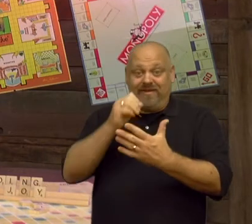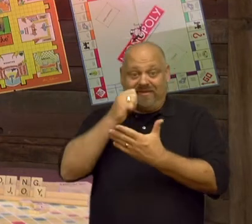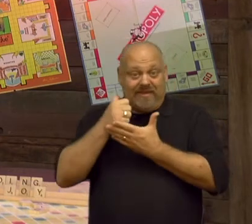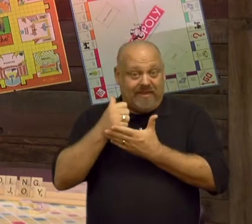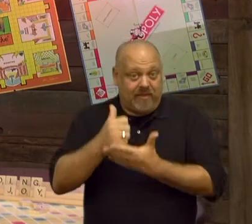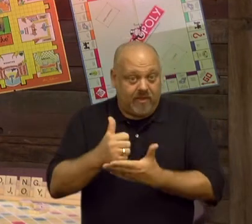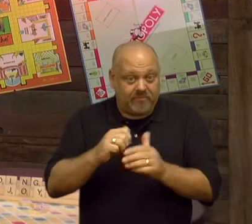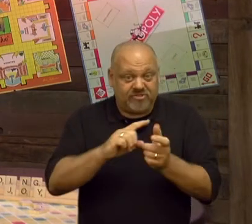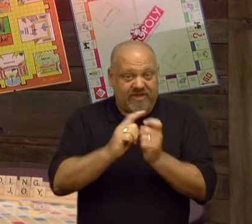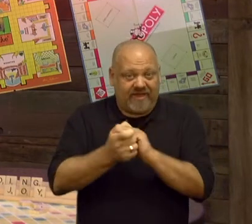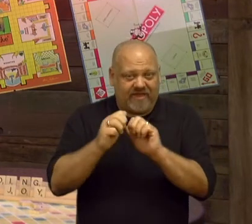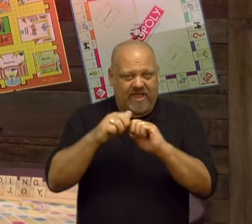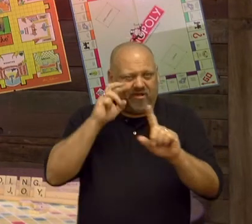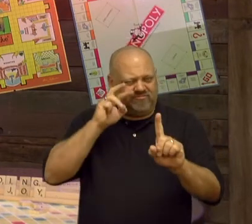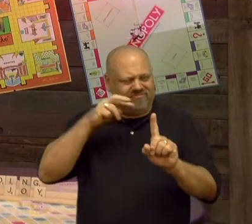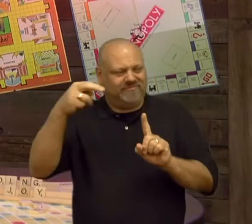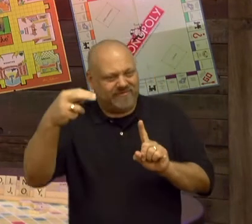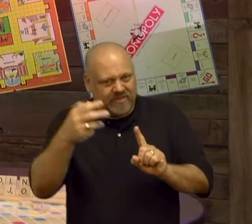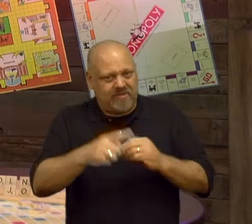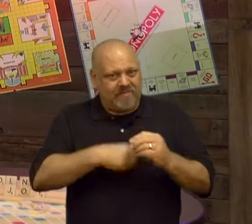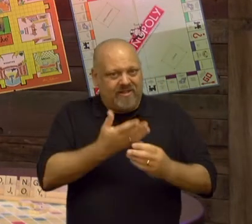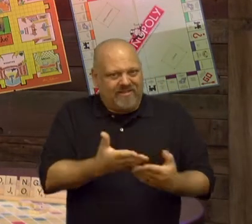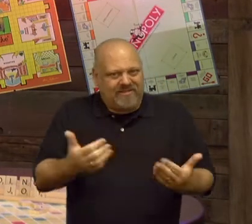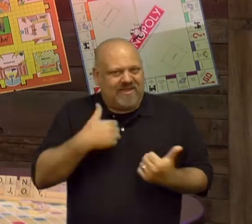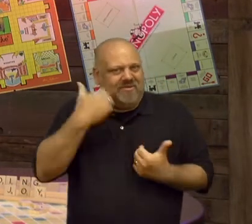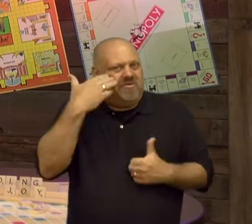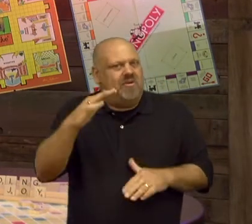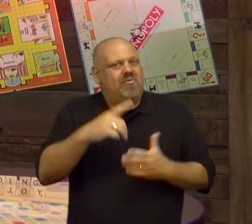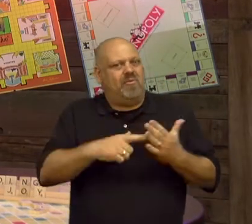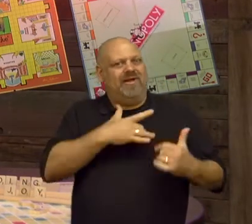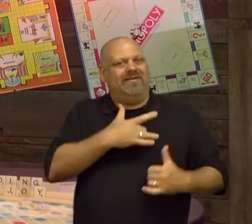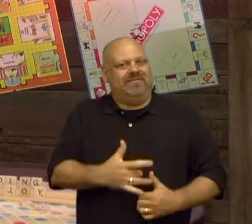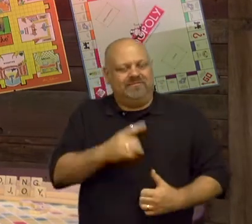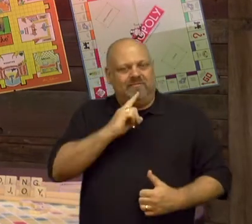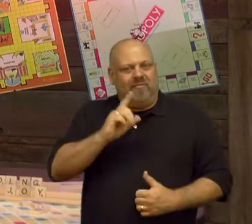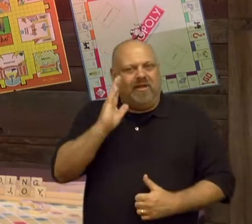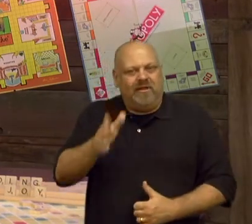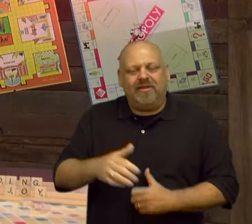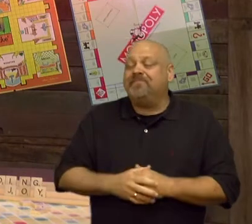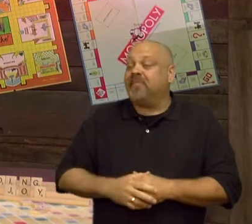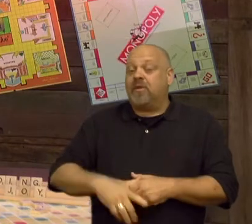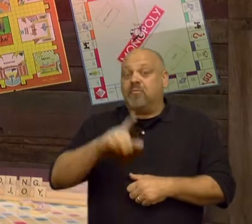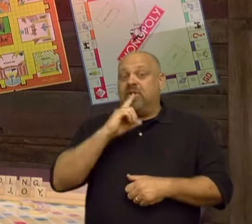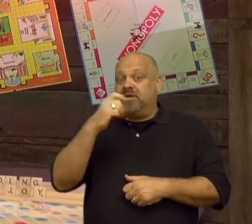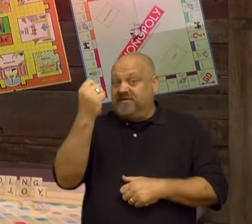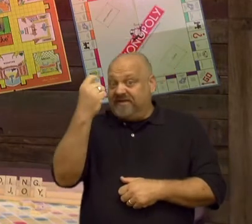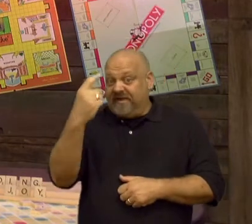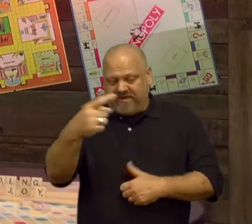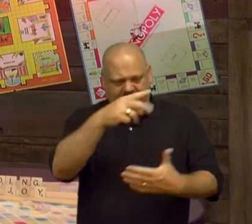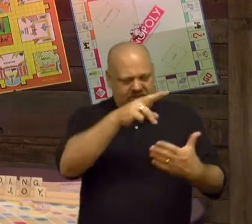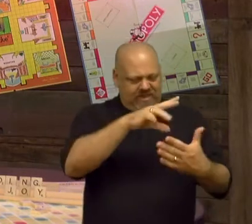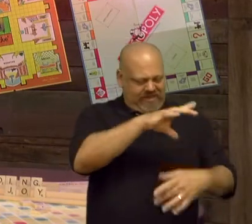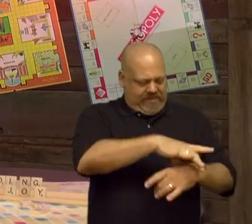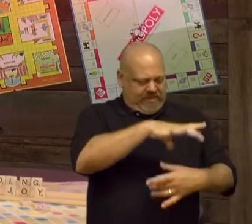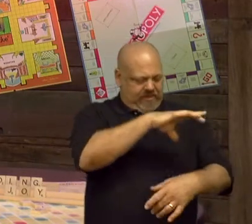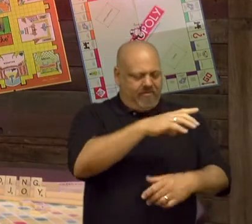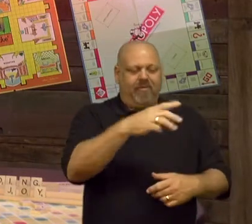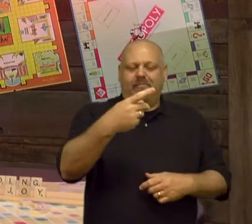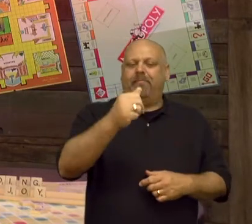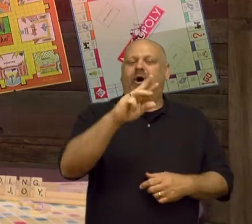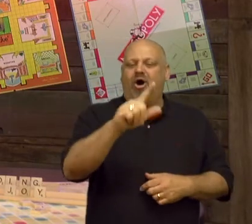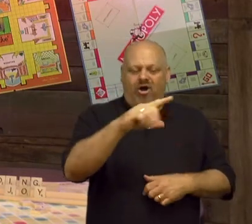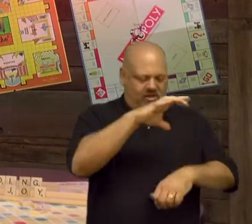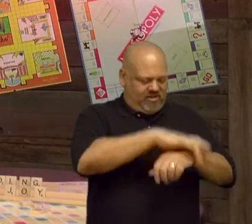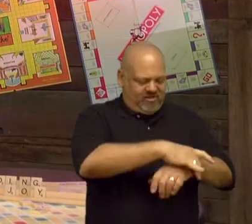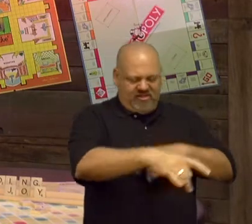doesn't help change your perspective about things, I don't know what does. See, he wrote this passage when he was in chains, and he's